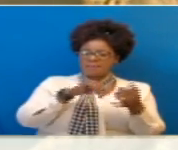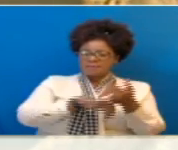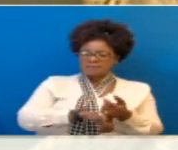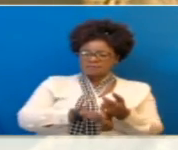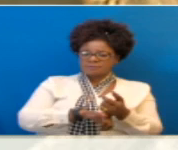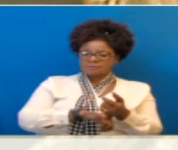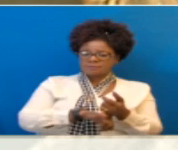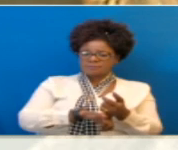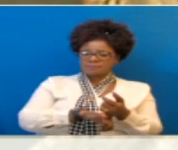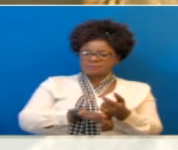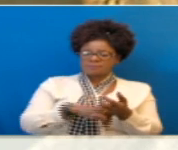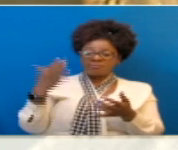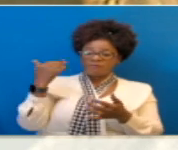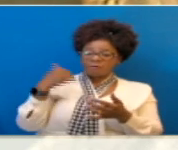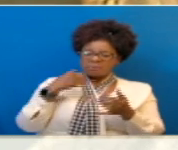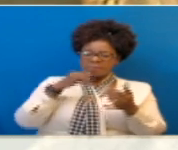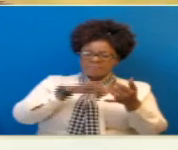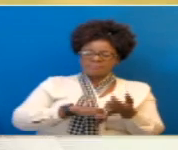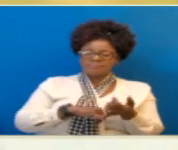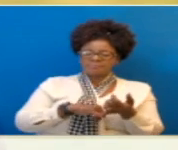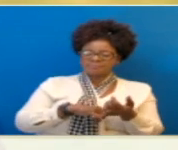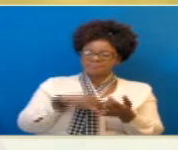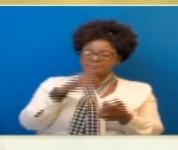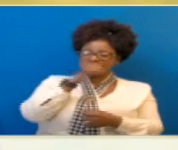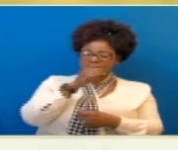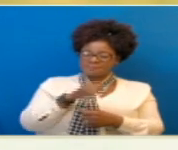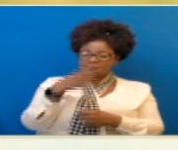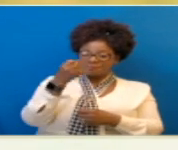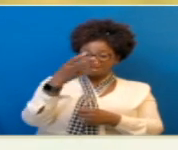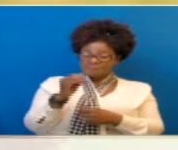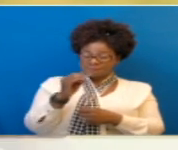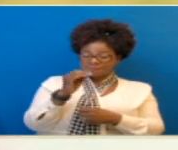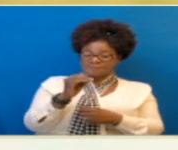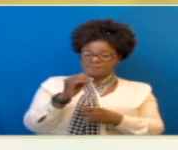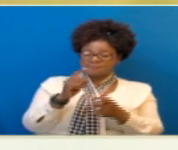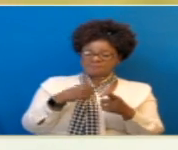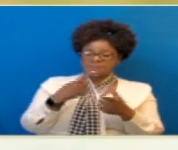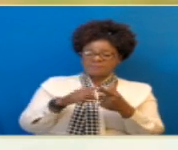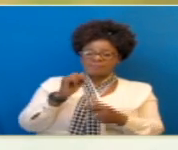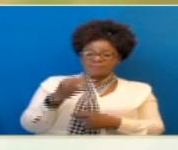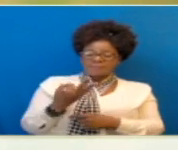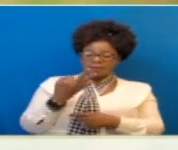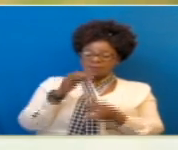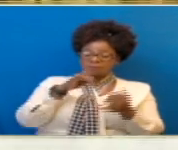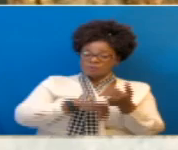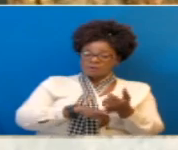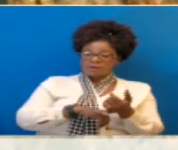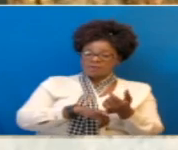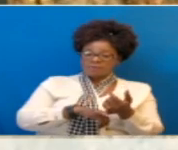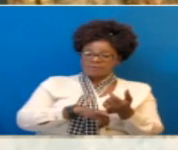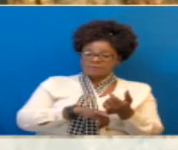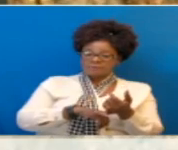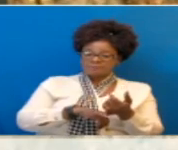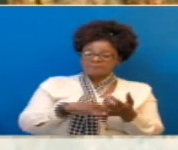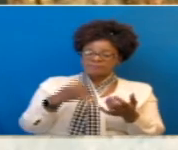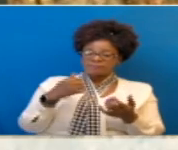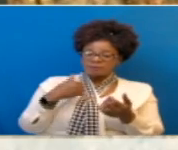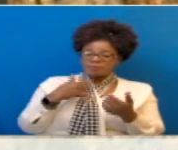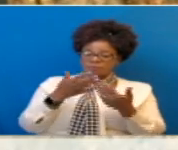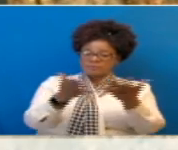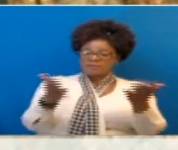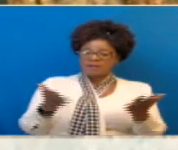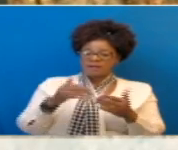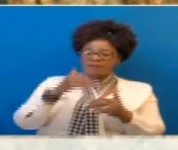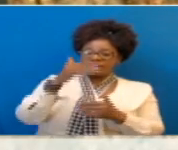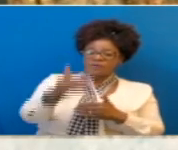an old man who was almost 50 years old. I was with his third wife. Actually, I was cut on the day of ceremony, and the following